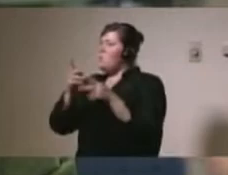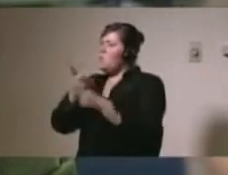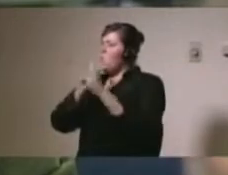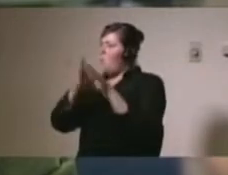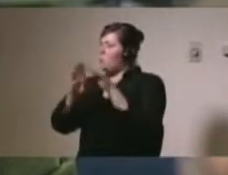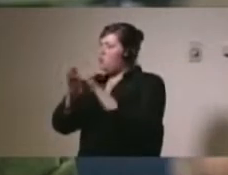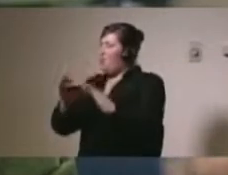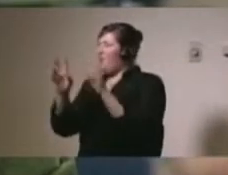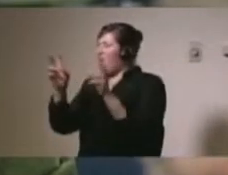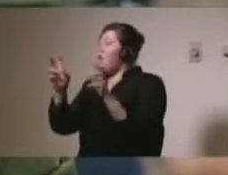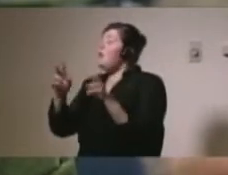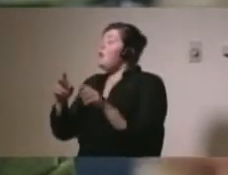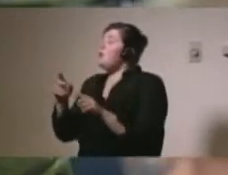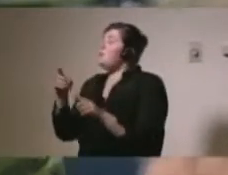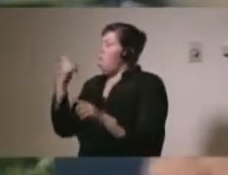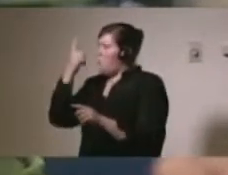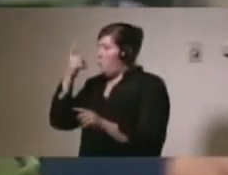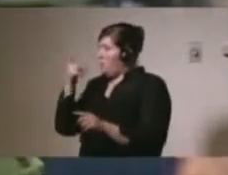of the coalition as well?